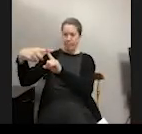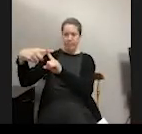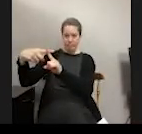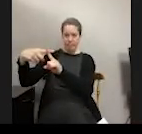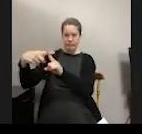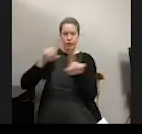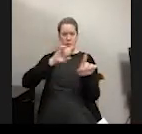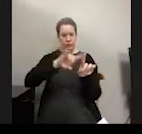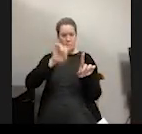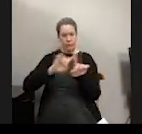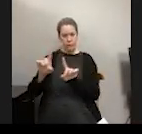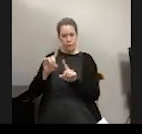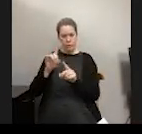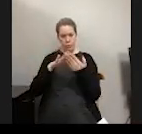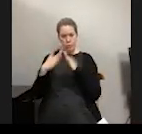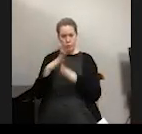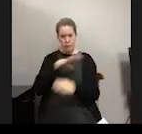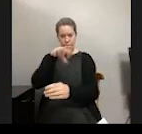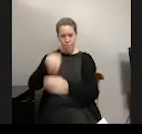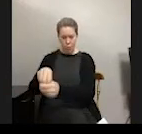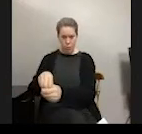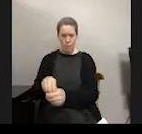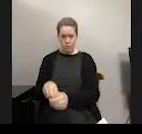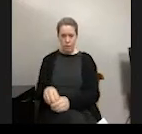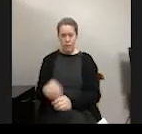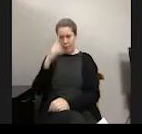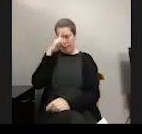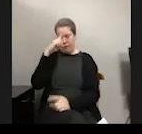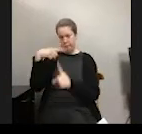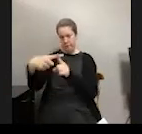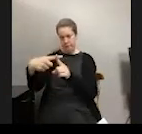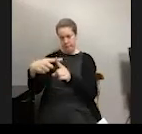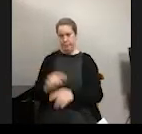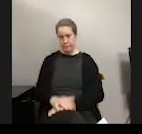right? Thanks.